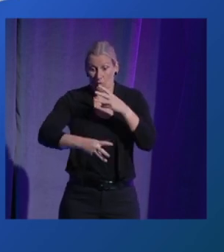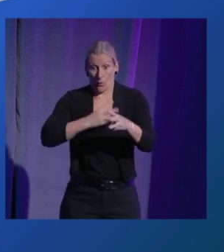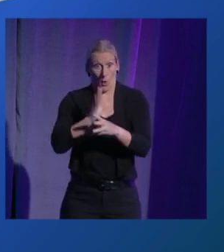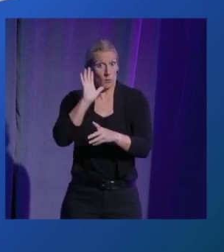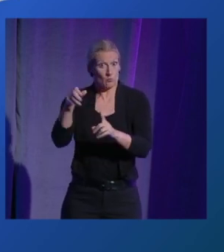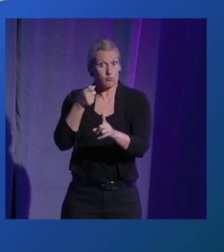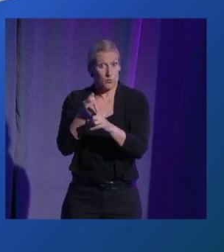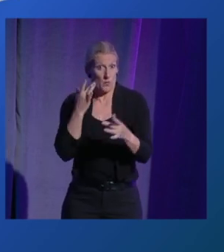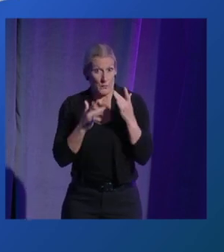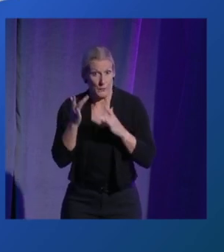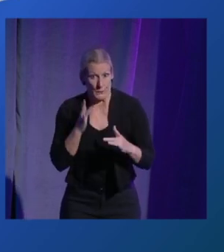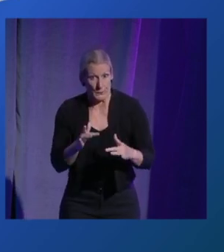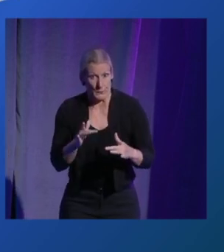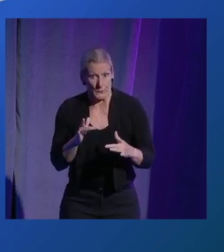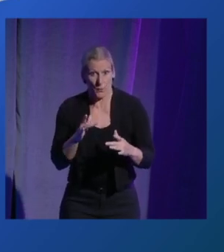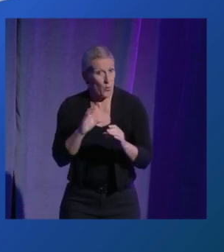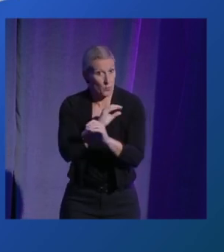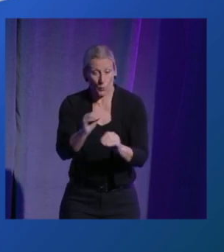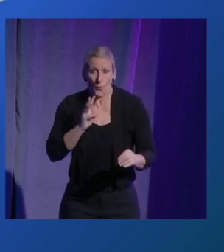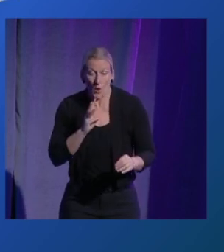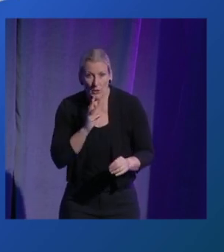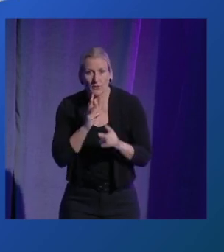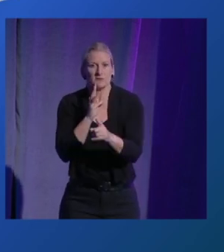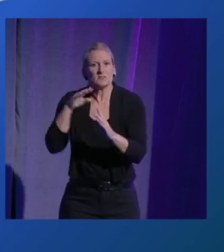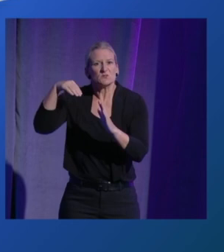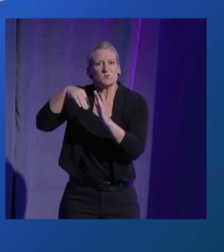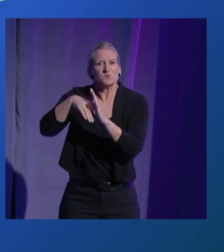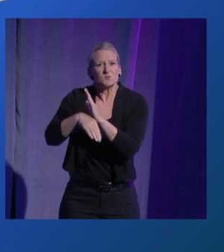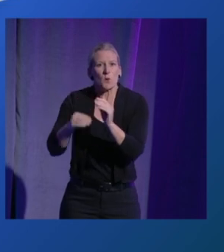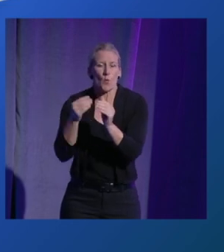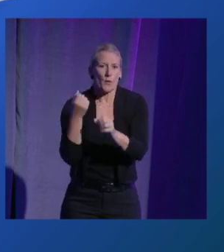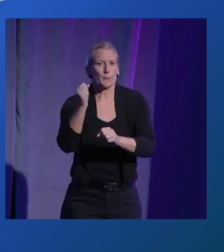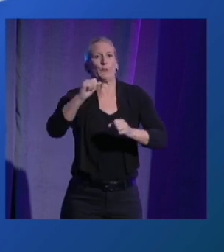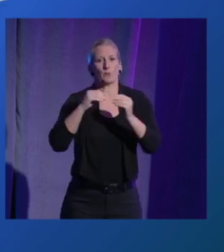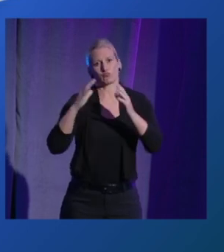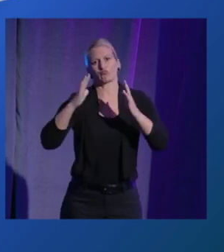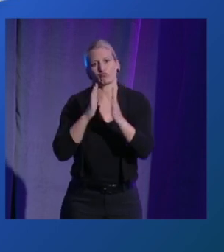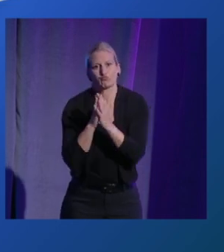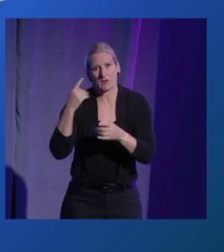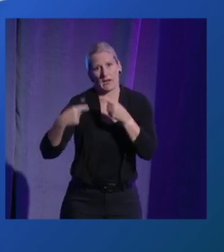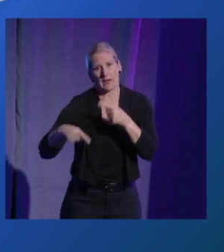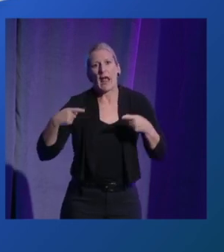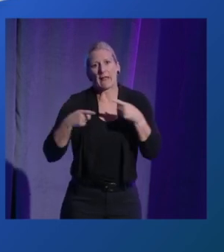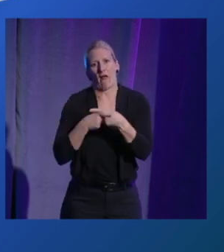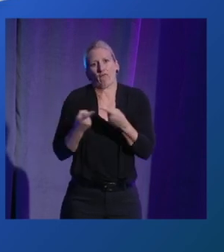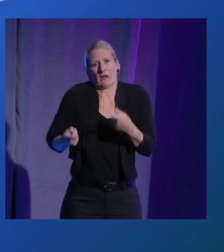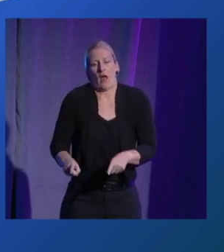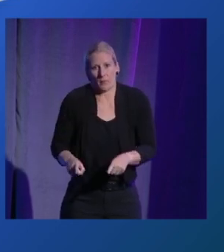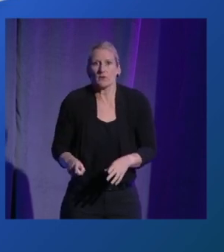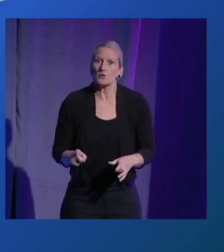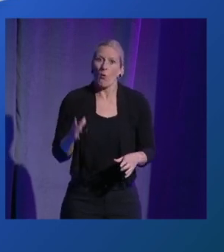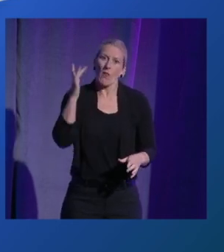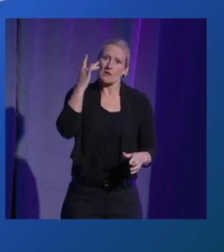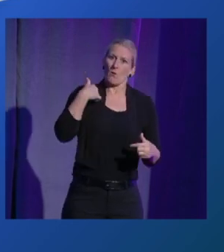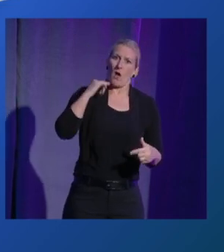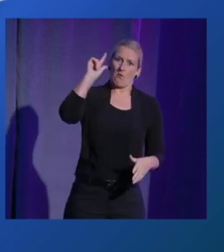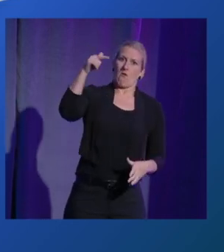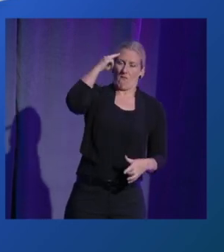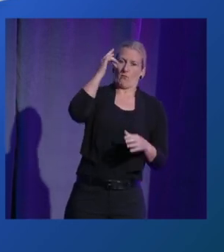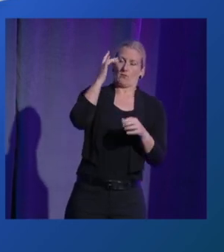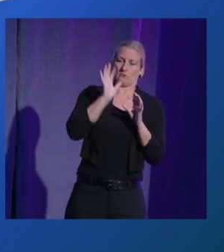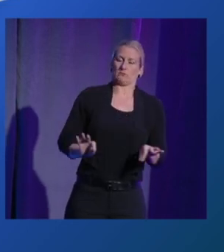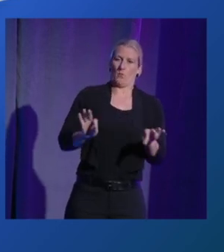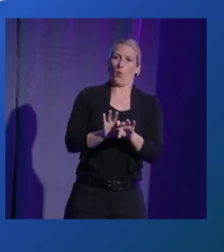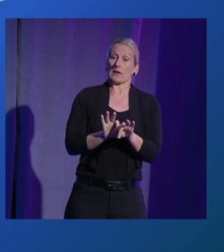China big example they don't publish their data how can we somehow you know verify that through publicly available